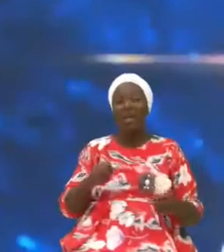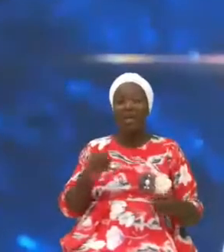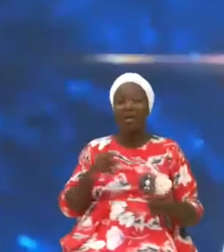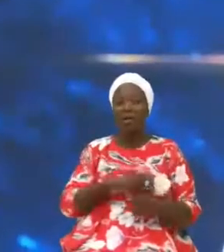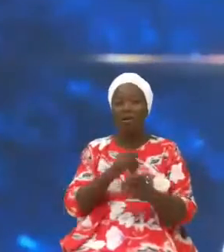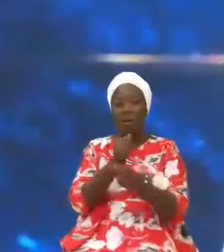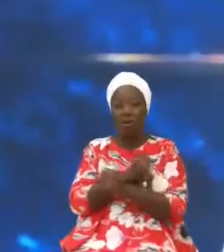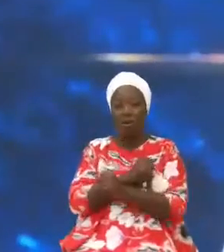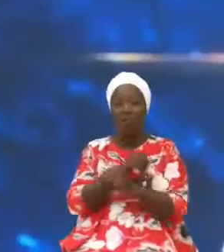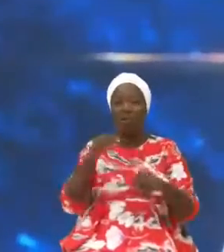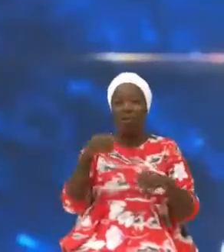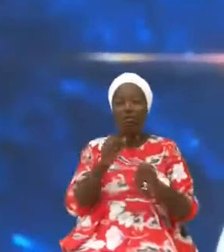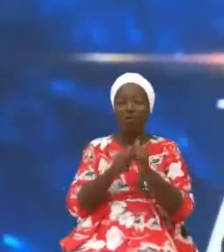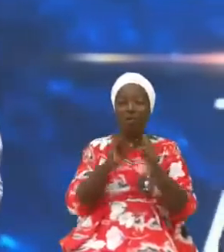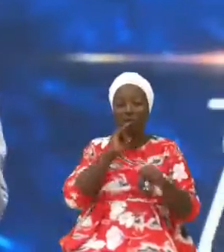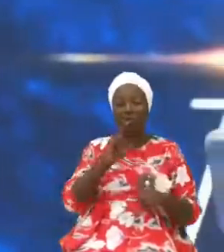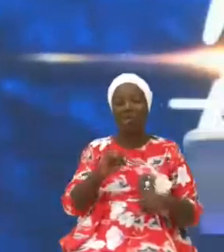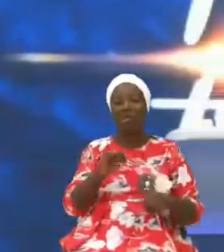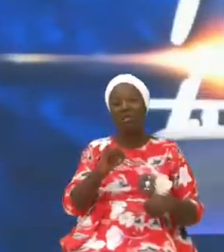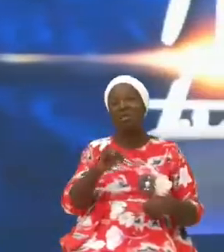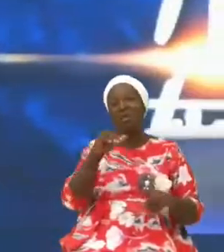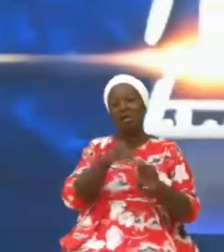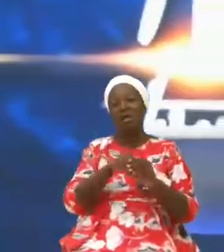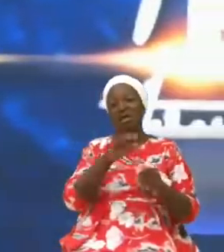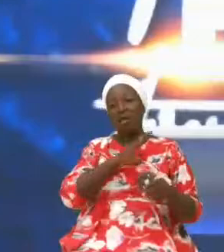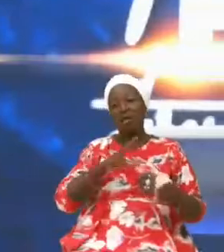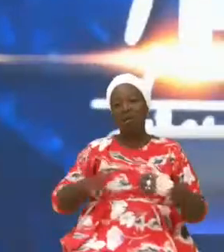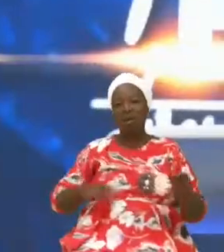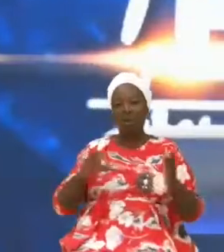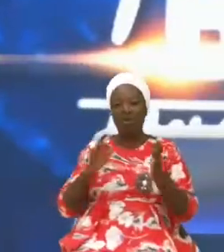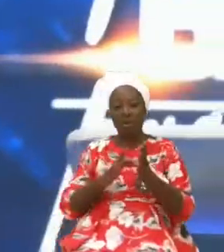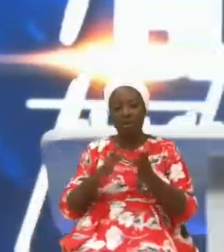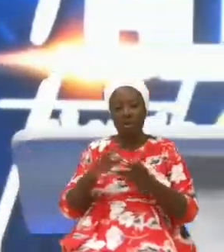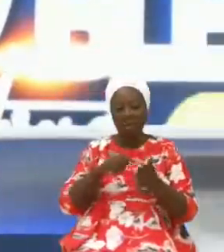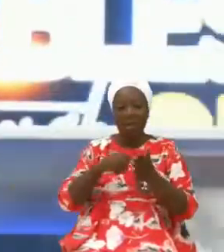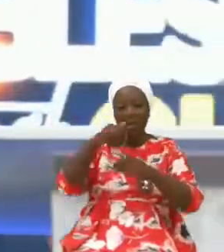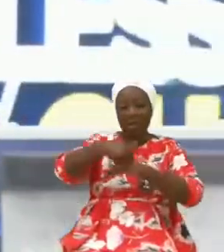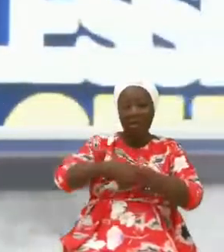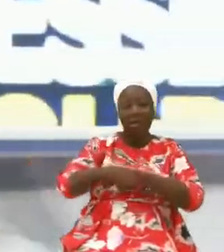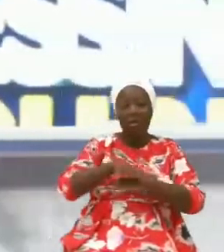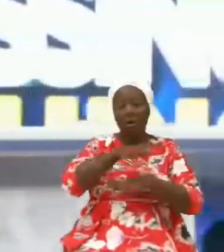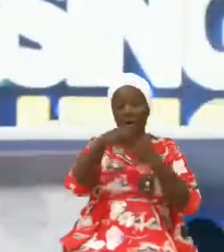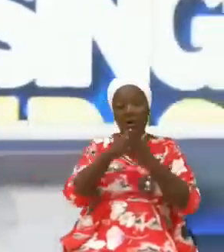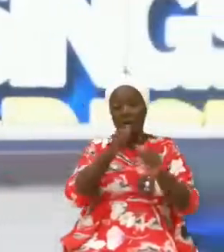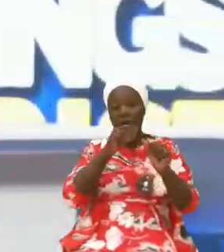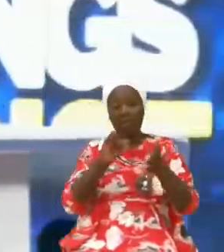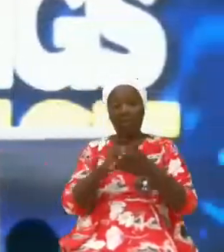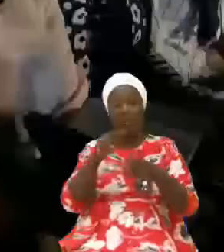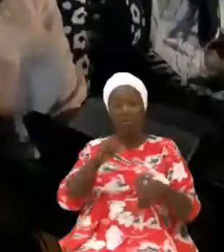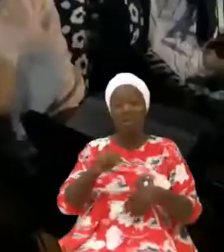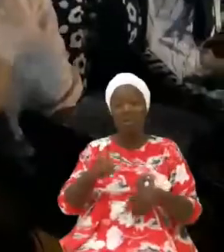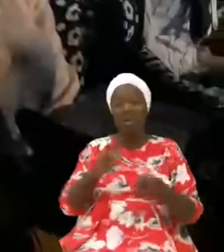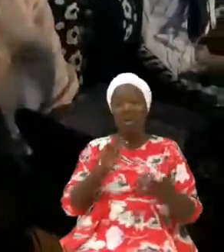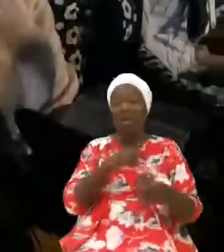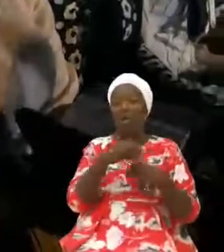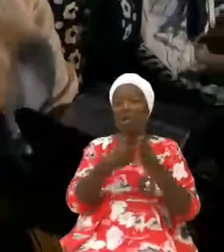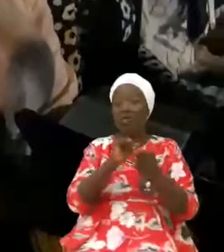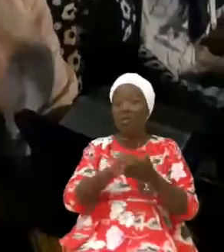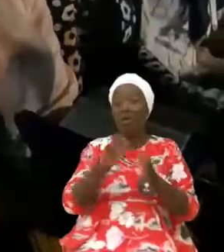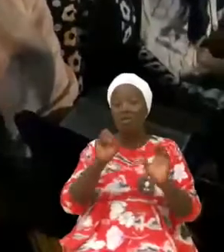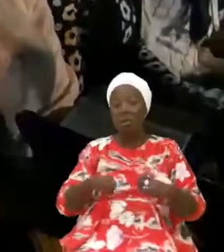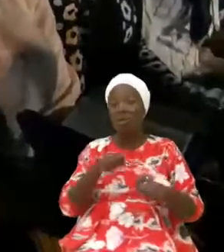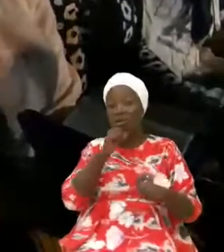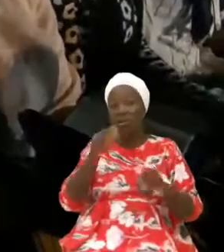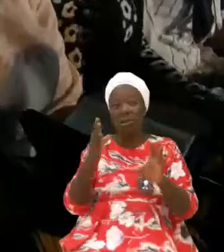love, which is in Christ Jesus. Tonight, Every blessing of heaven you need, what